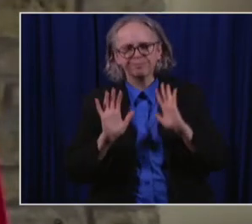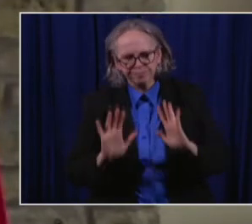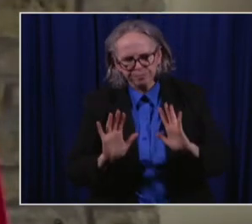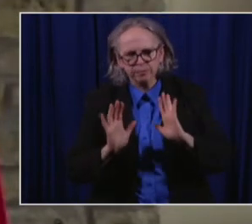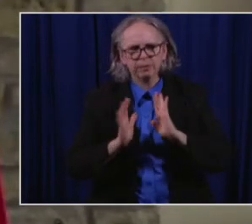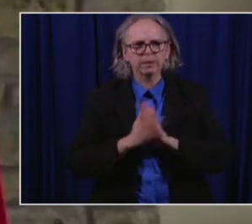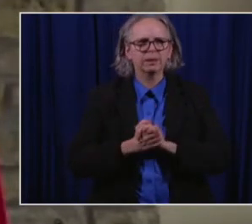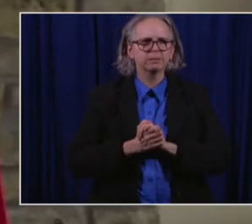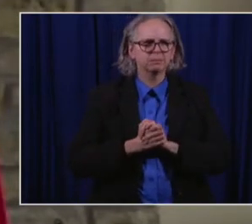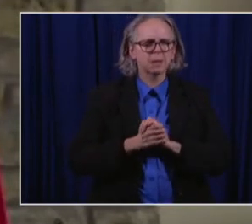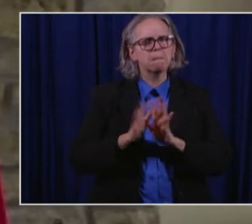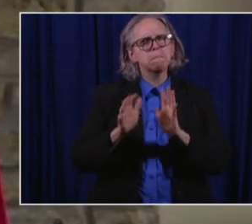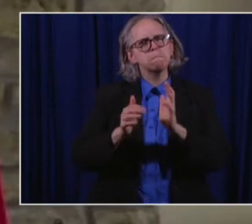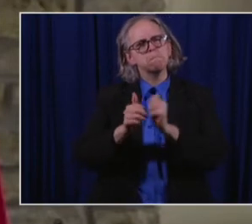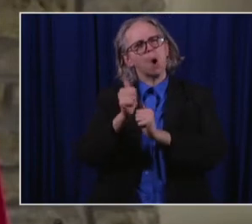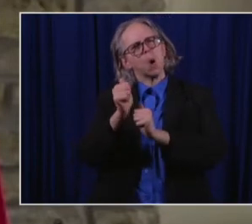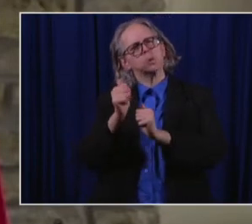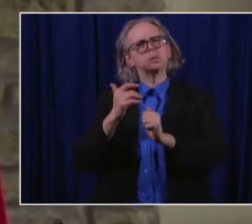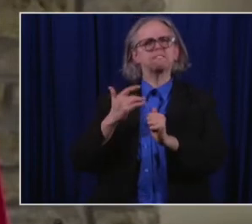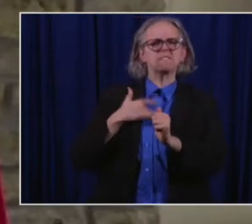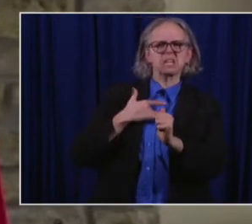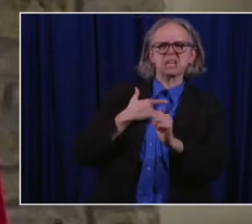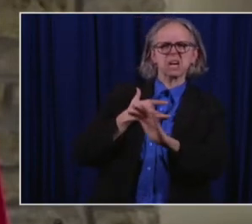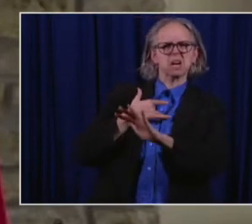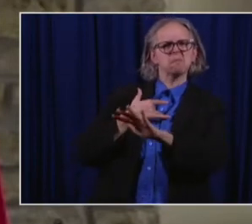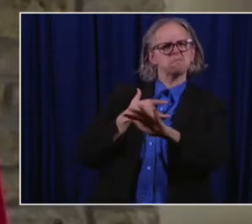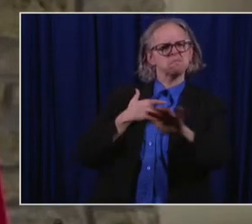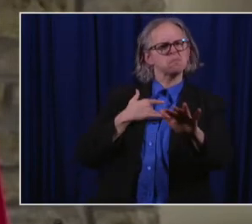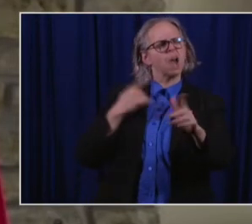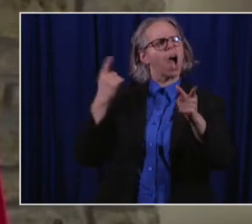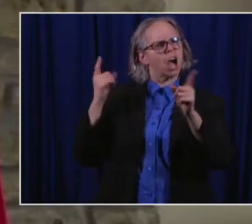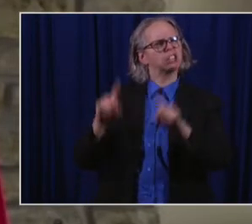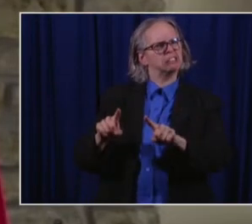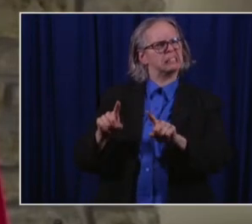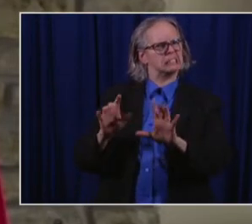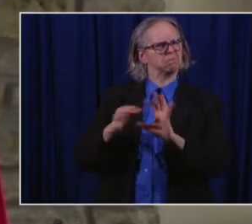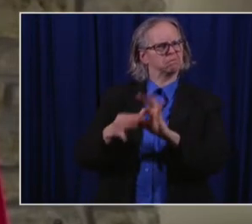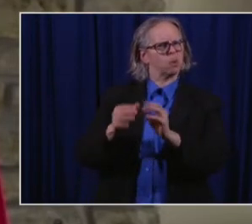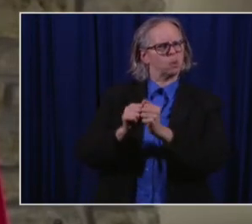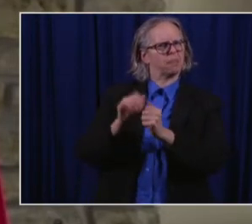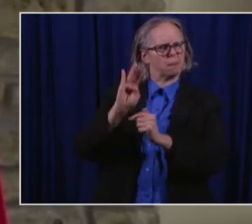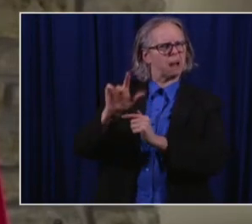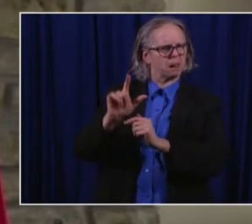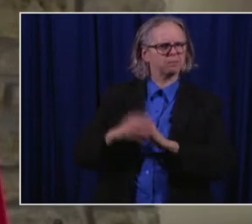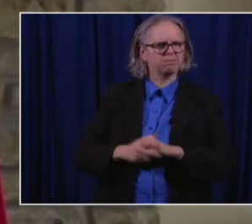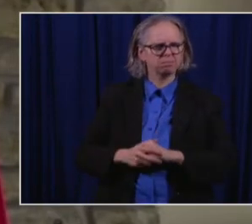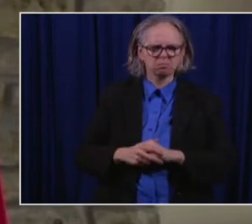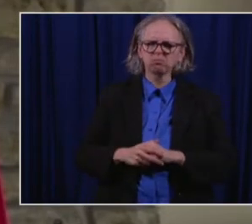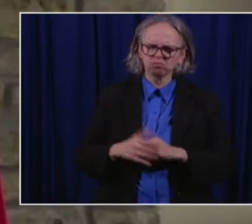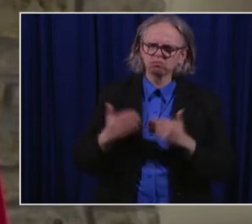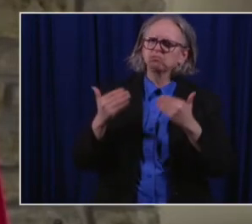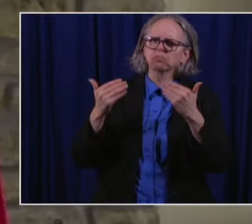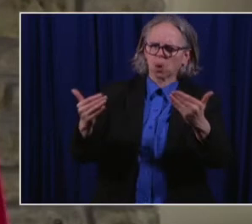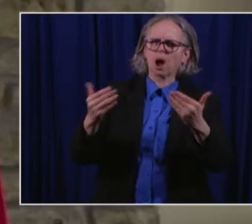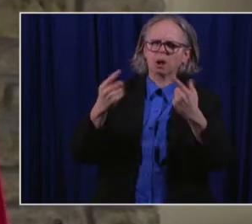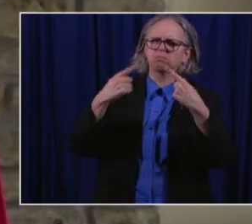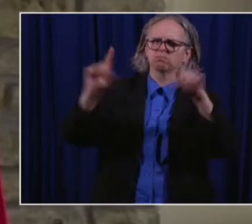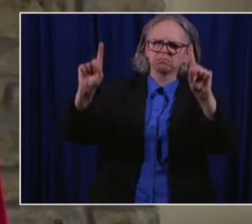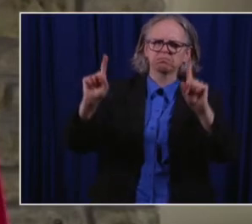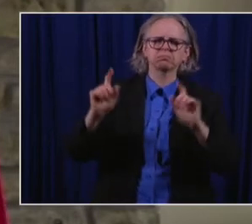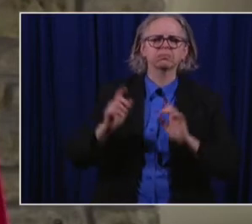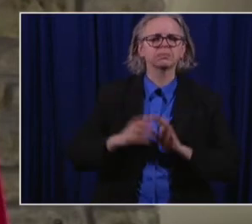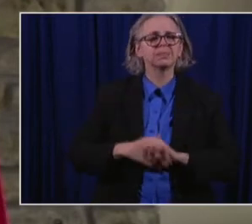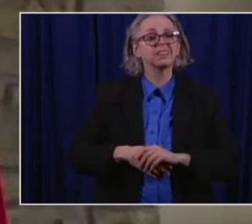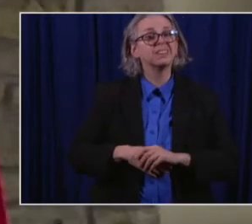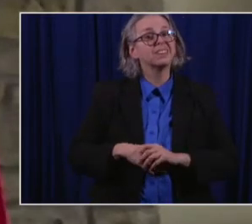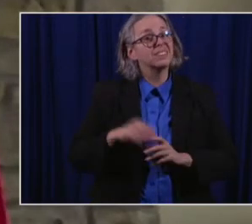able to not only been able to agree that we want to agree and have agreed and have gotten things done. We have things we want to get done in